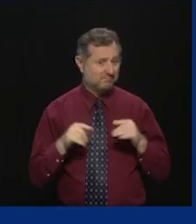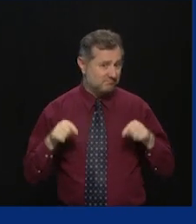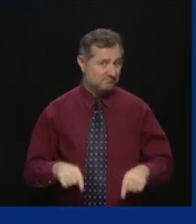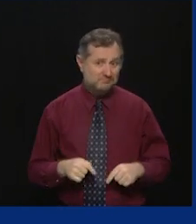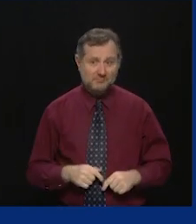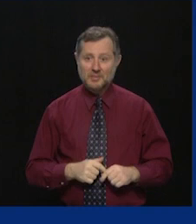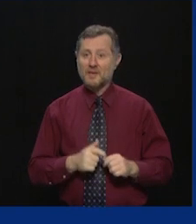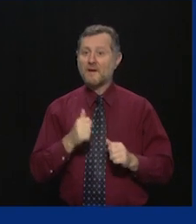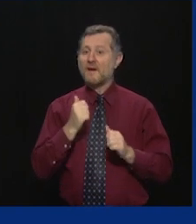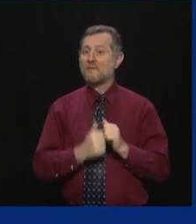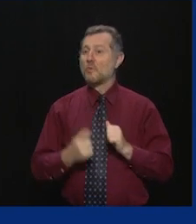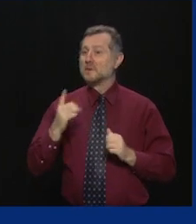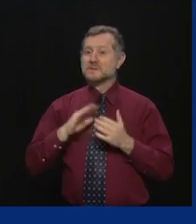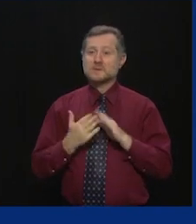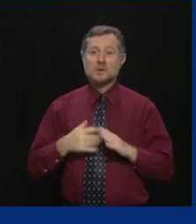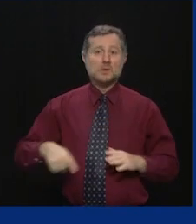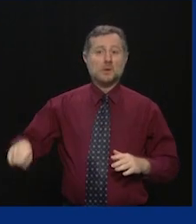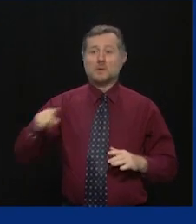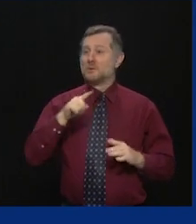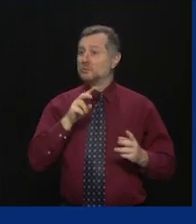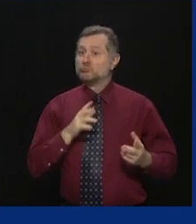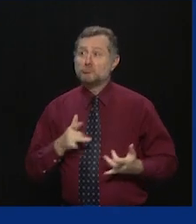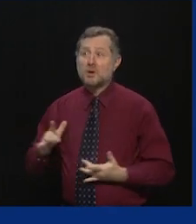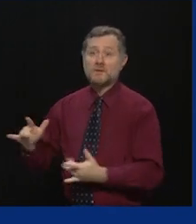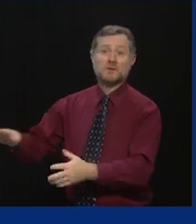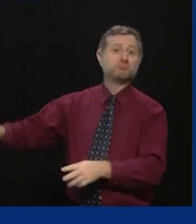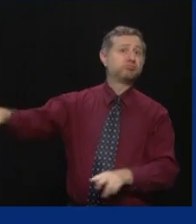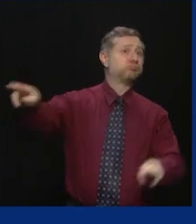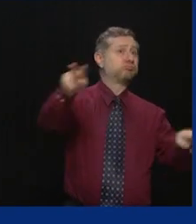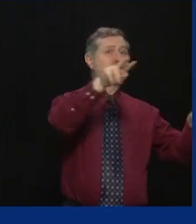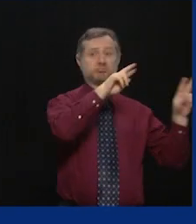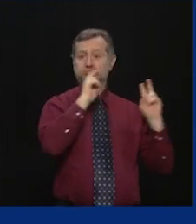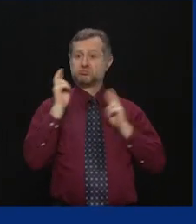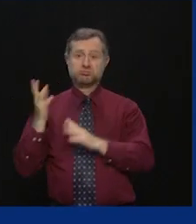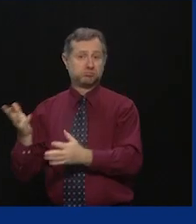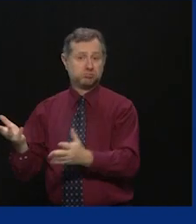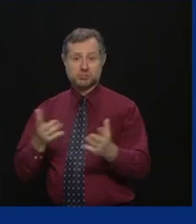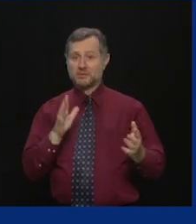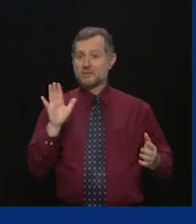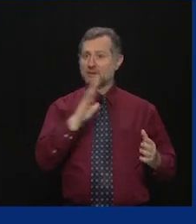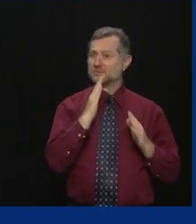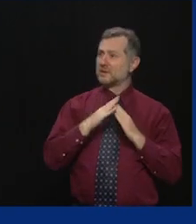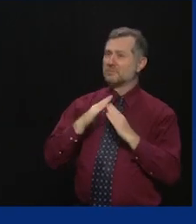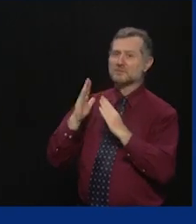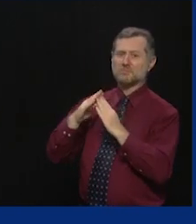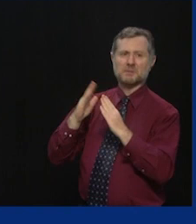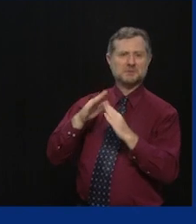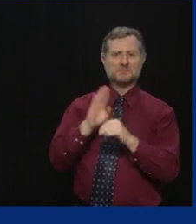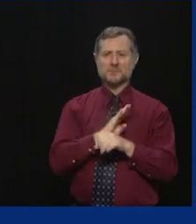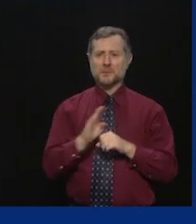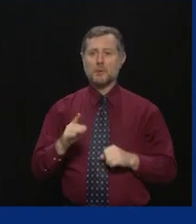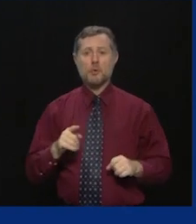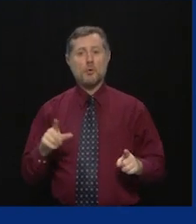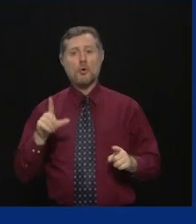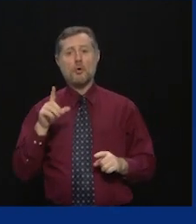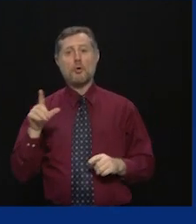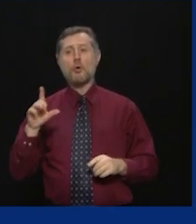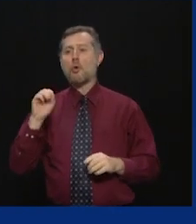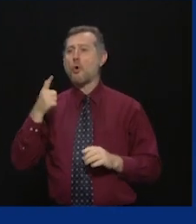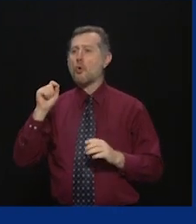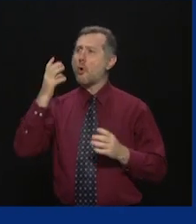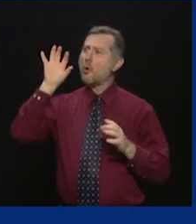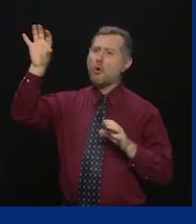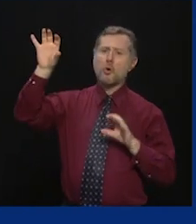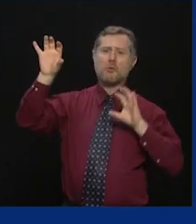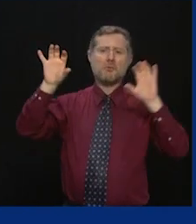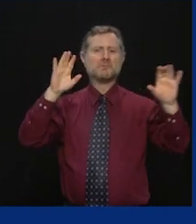to across this country, their top companies, logos, illuminate their downtown skyline.